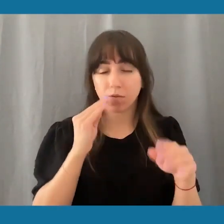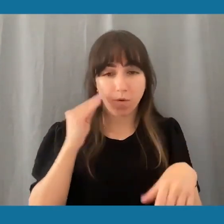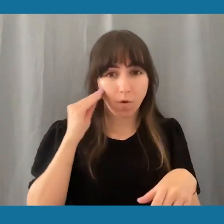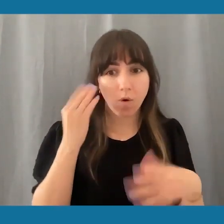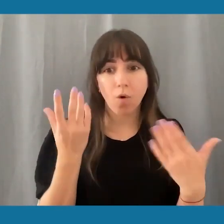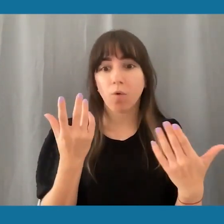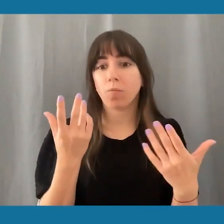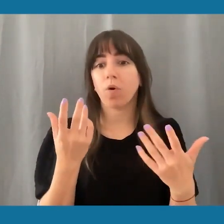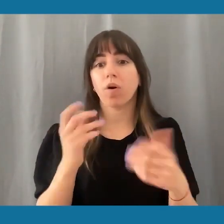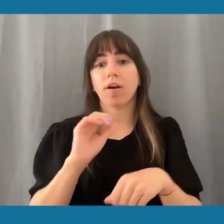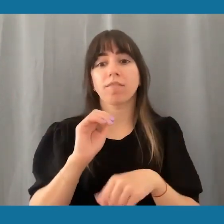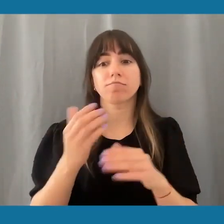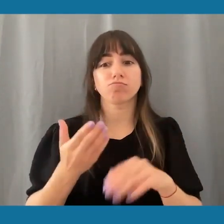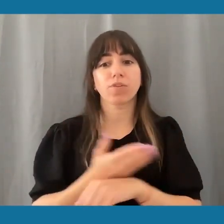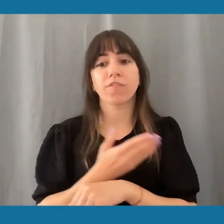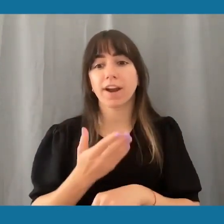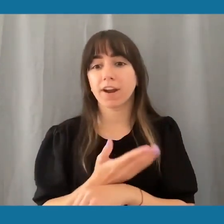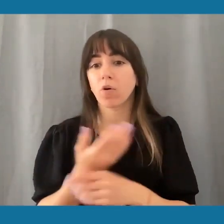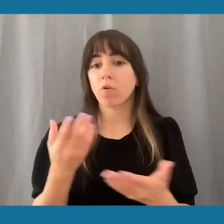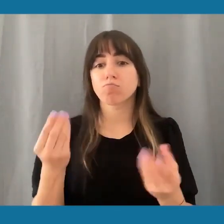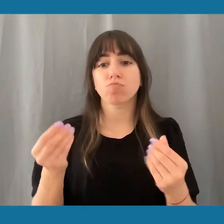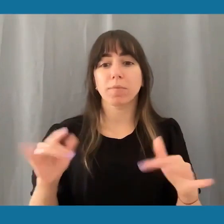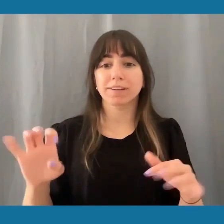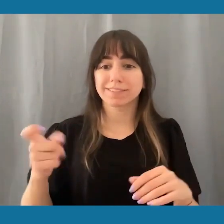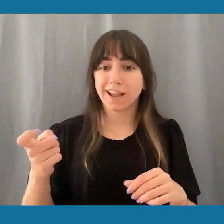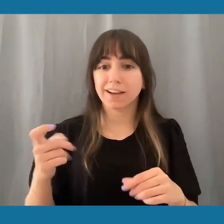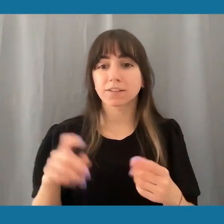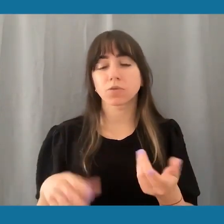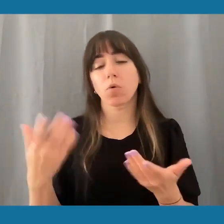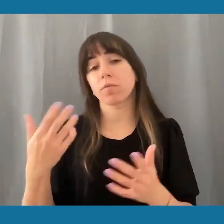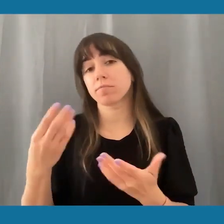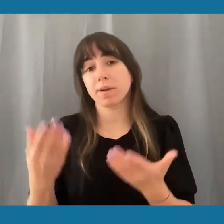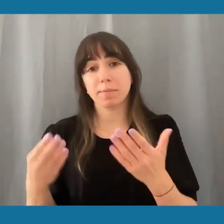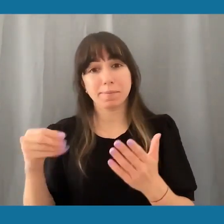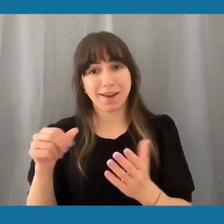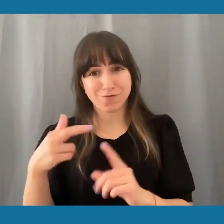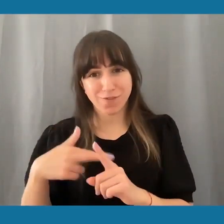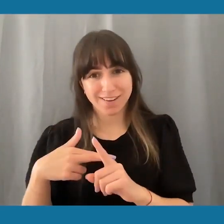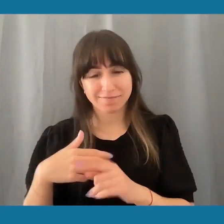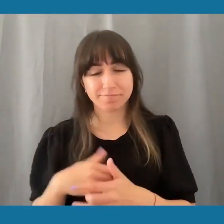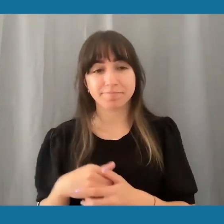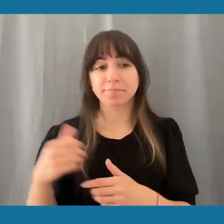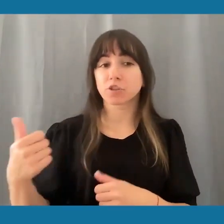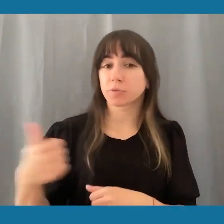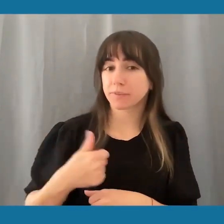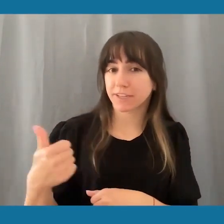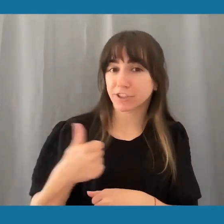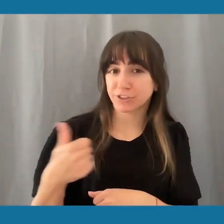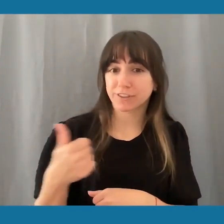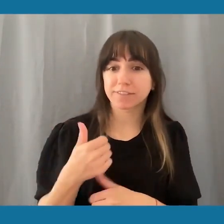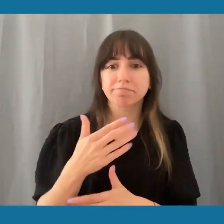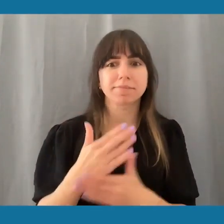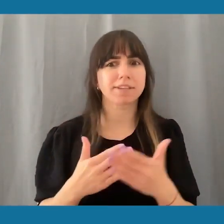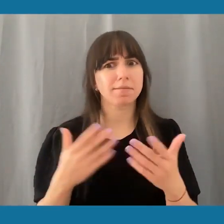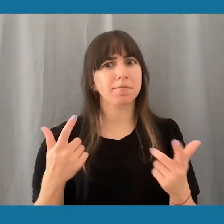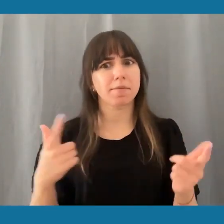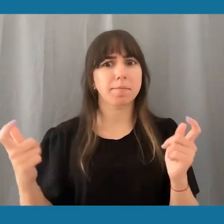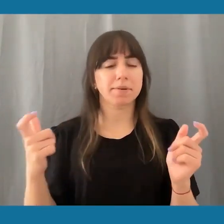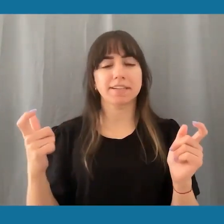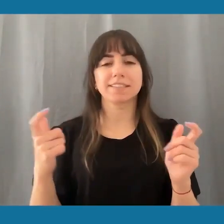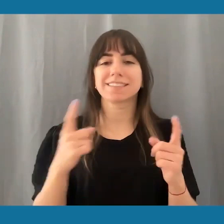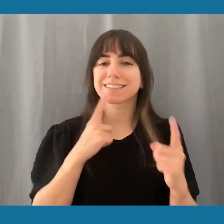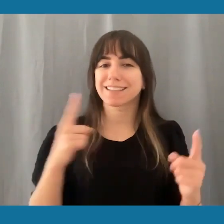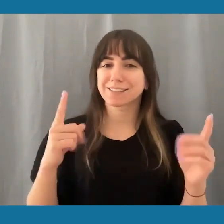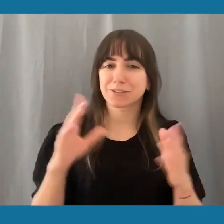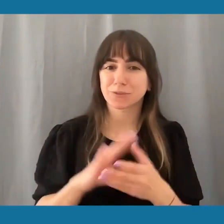Transportation. Some of our biggest success stories have come from individuals actually using their ABLE account to purchase a vehicle for the first